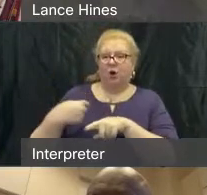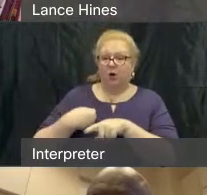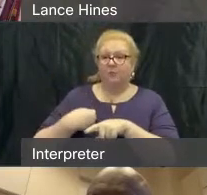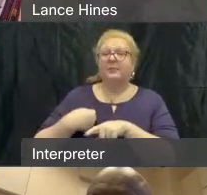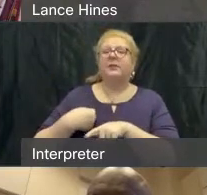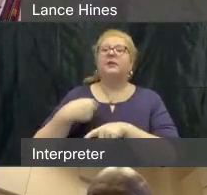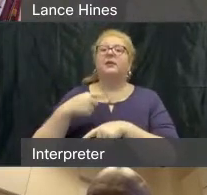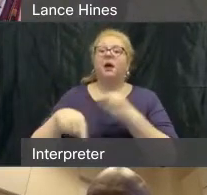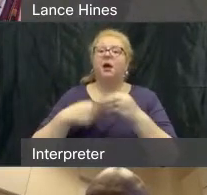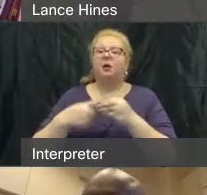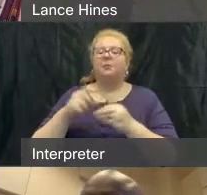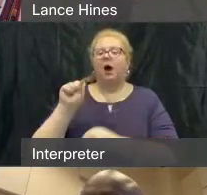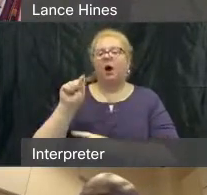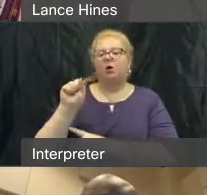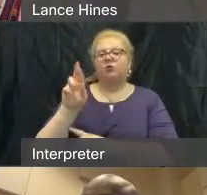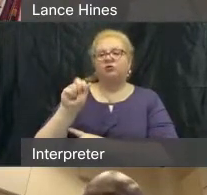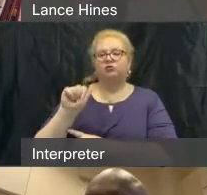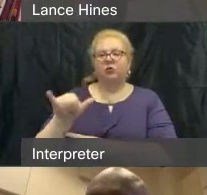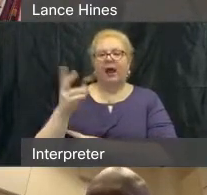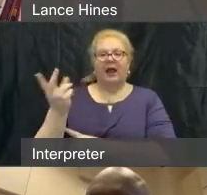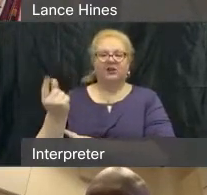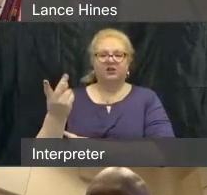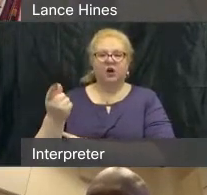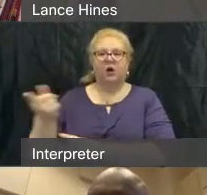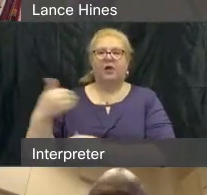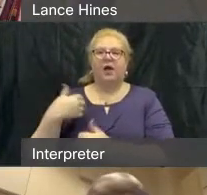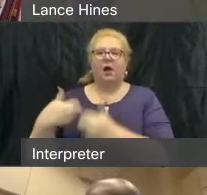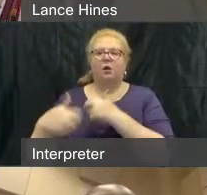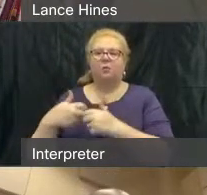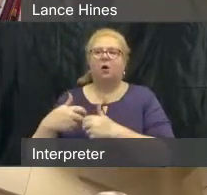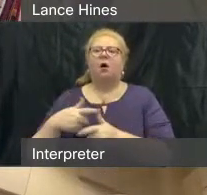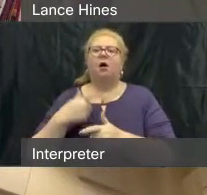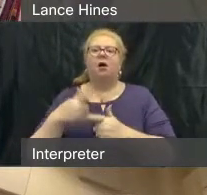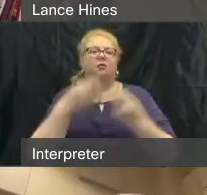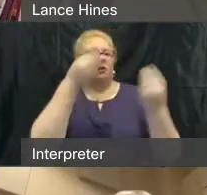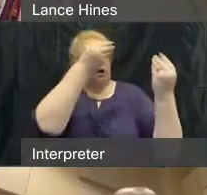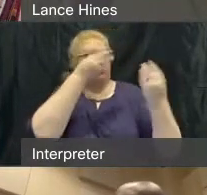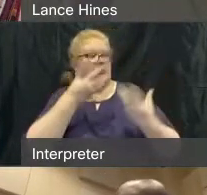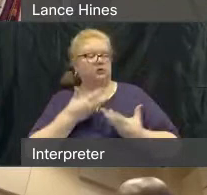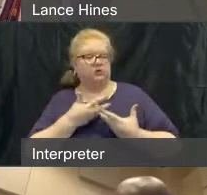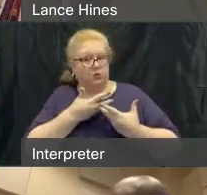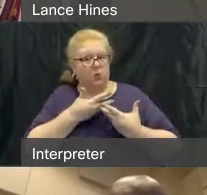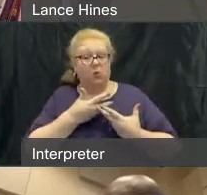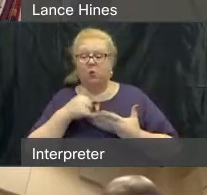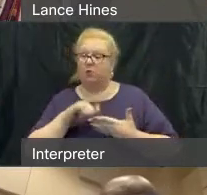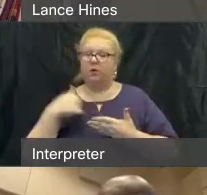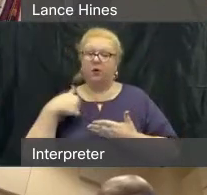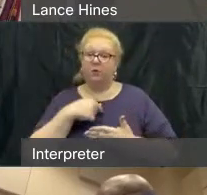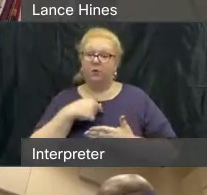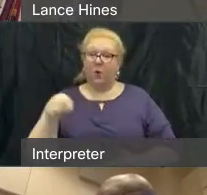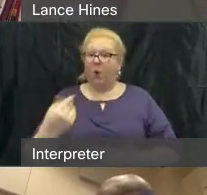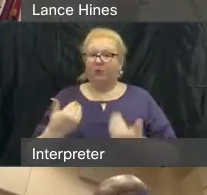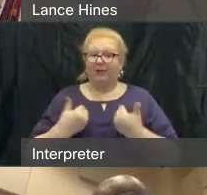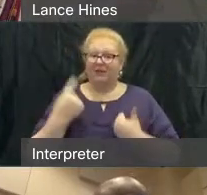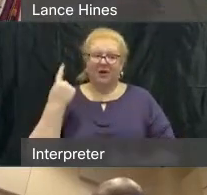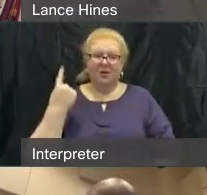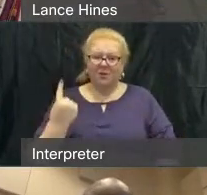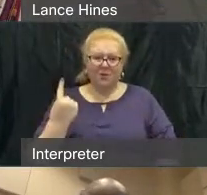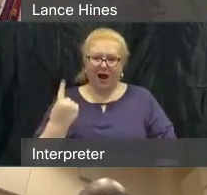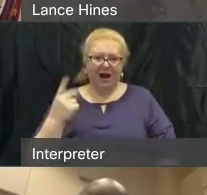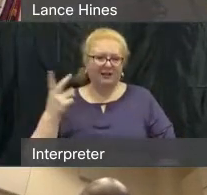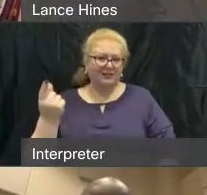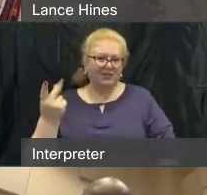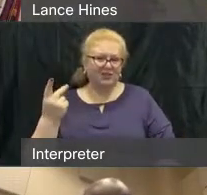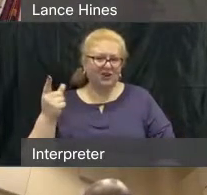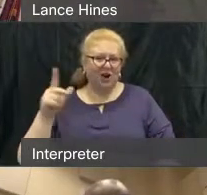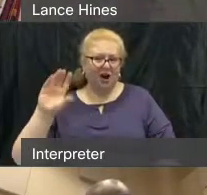were having an issue with, and I was told, much to my surprise, that we only have one dog catcher.